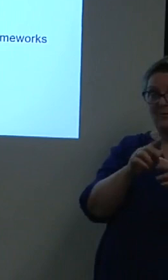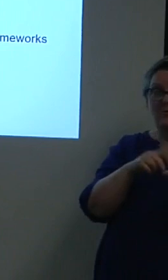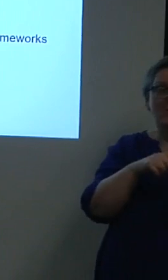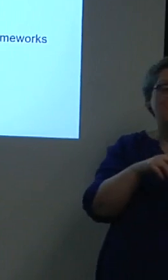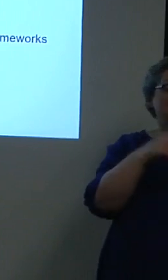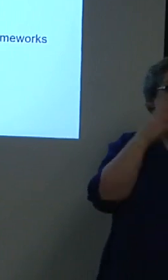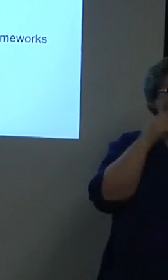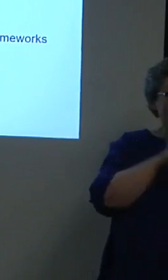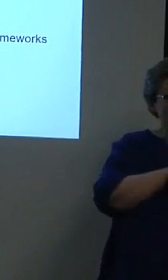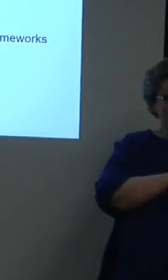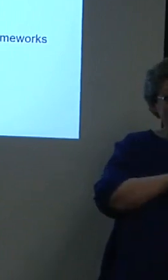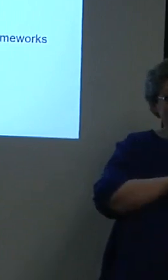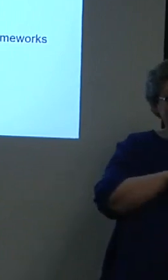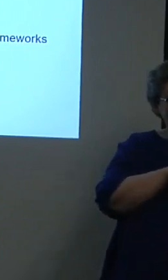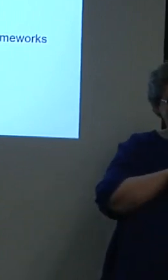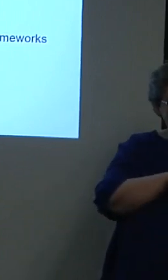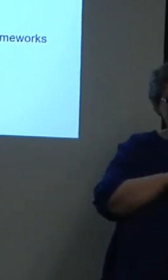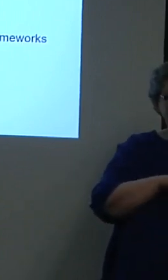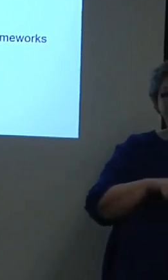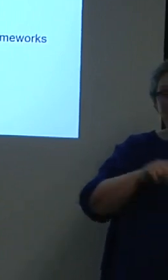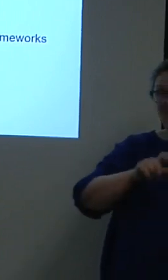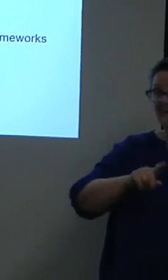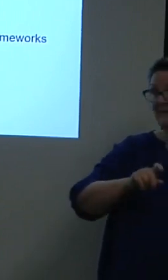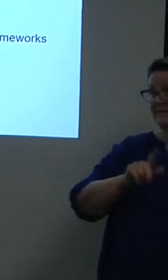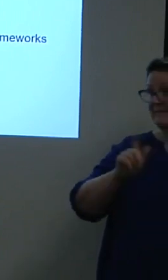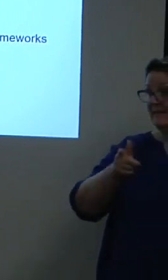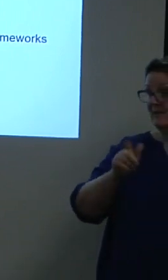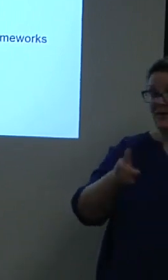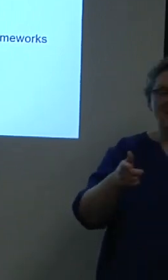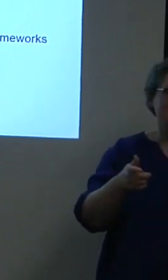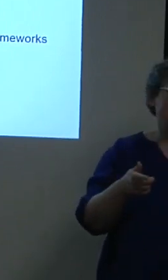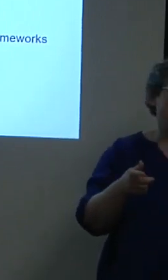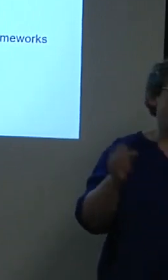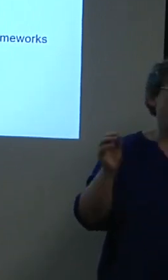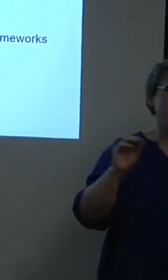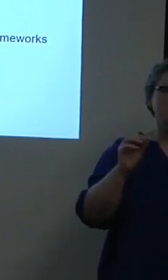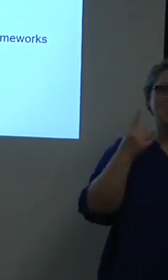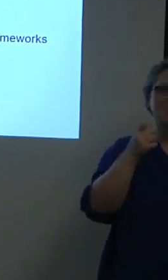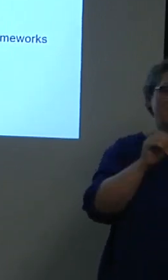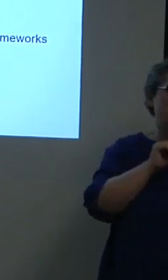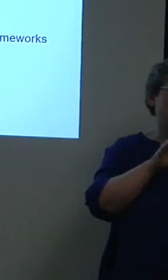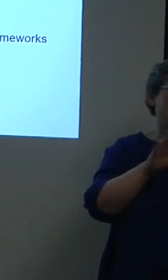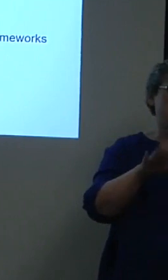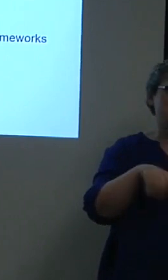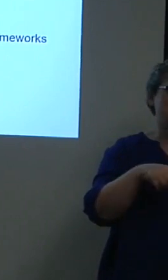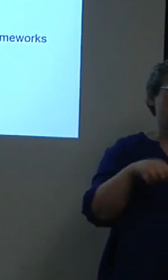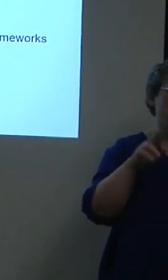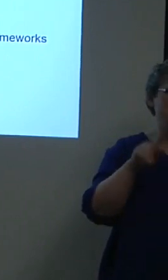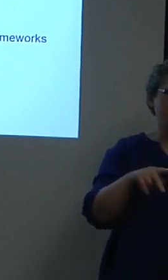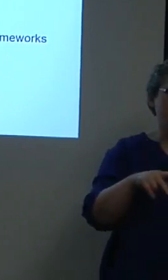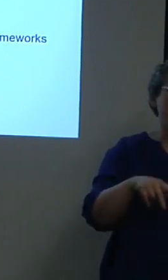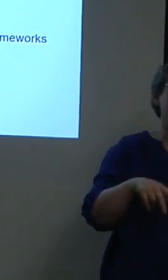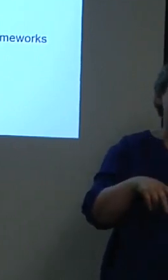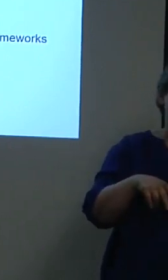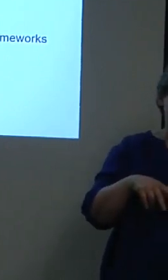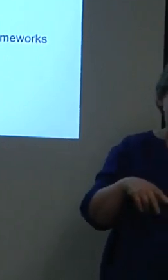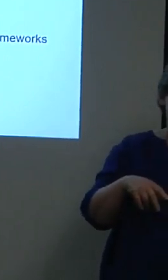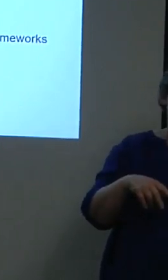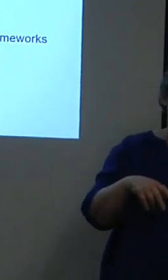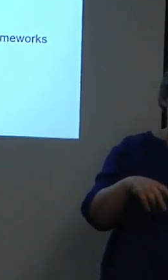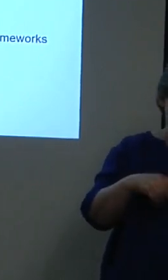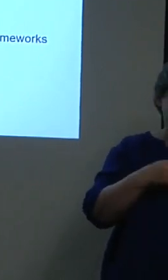have notes for themselves and it becomes testable material later on? There's no one way to do this, so these are all decision points for you